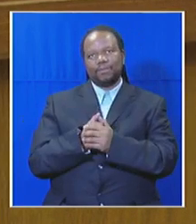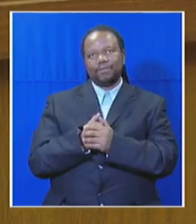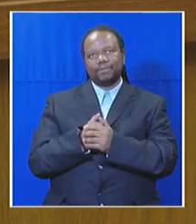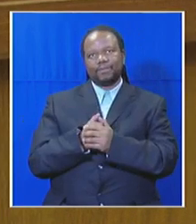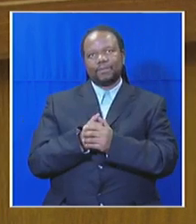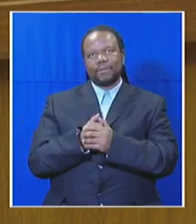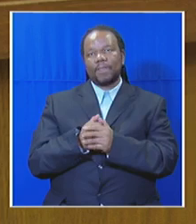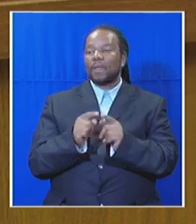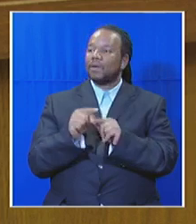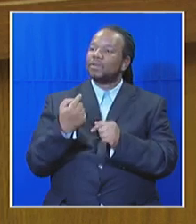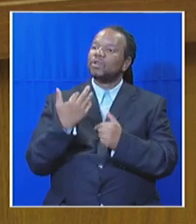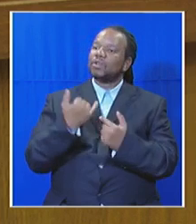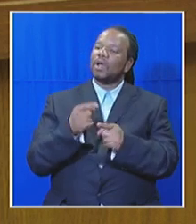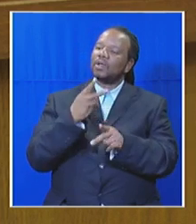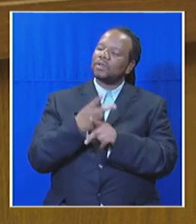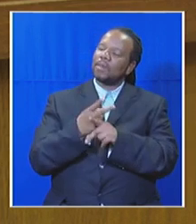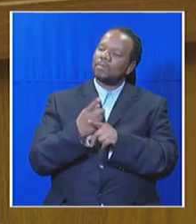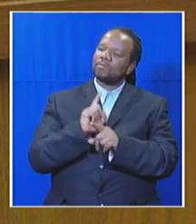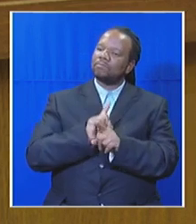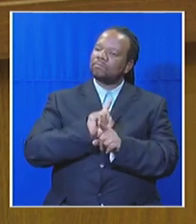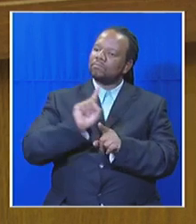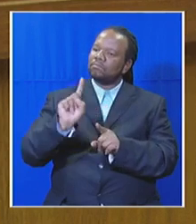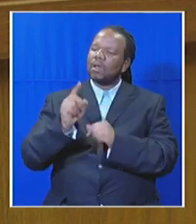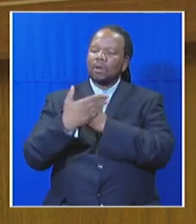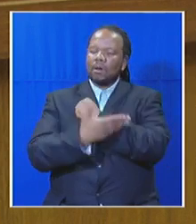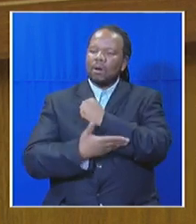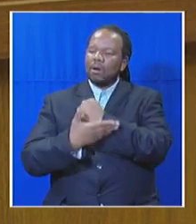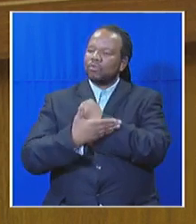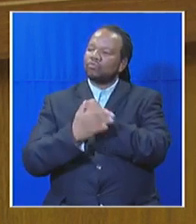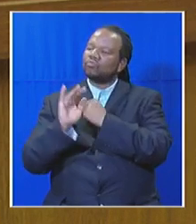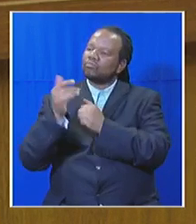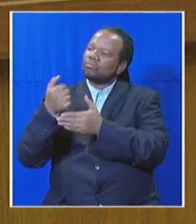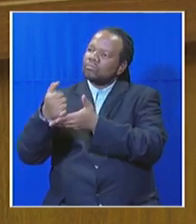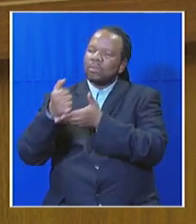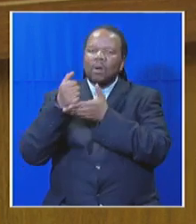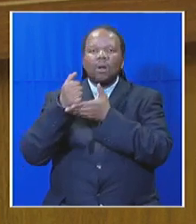participated in helping the countries where Ebola was,